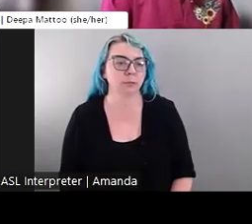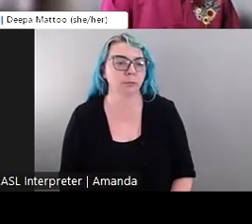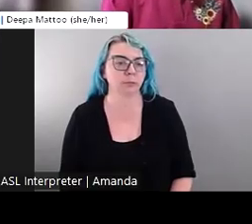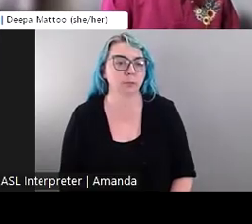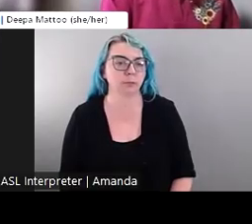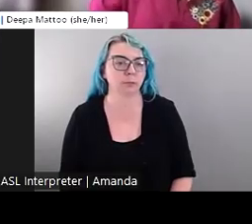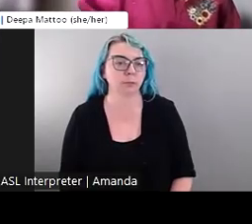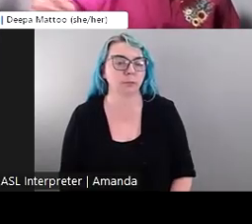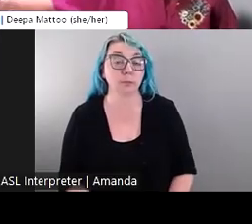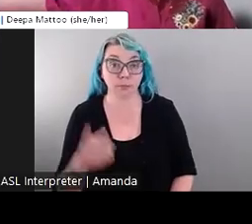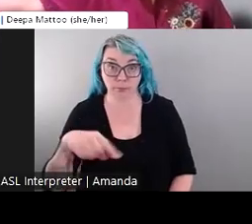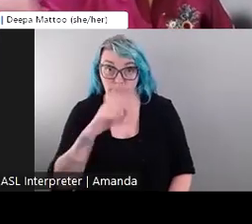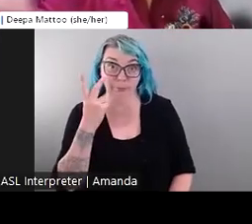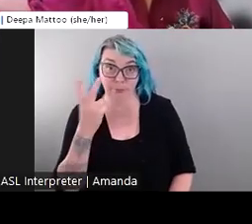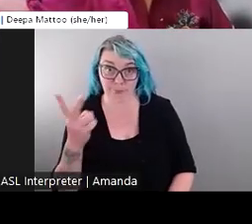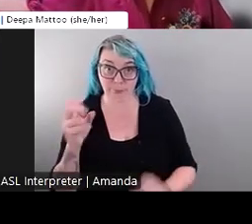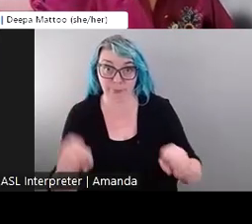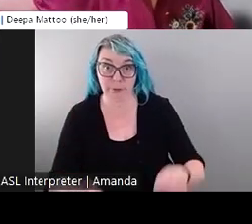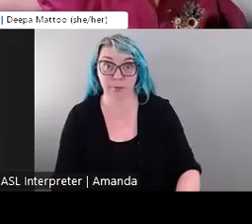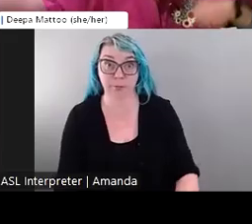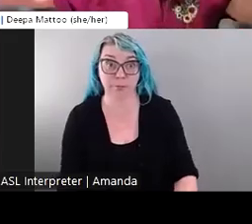Are people able to see my screen?